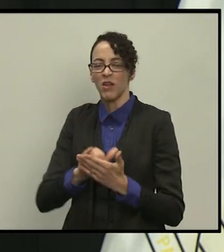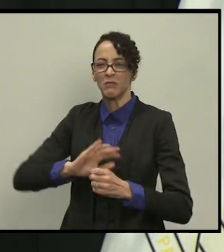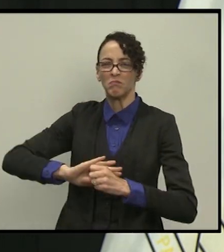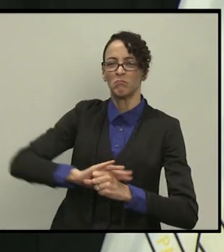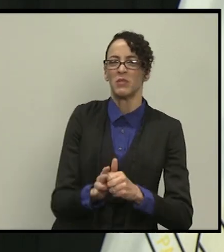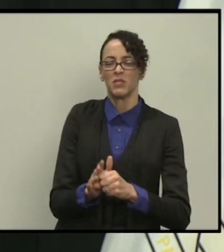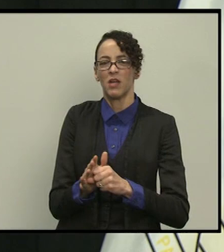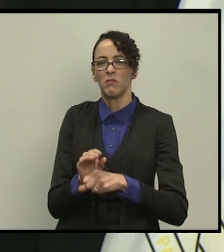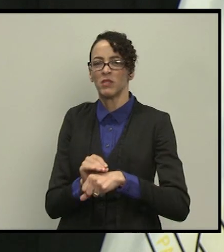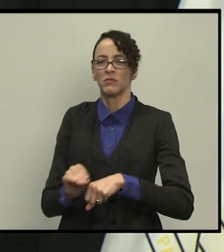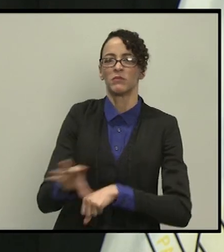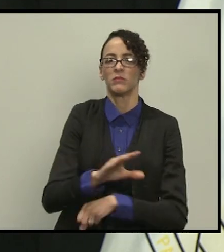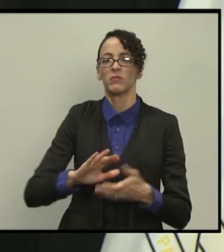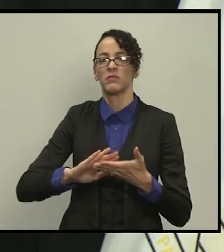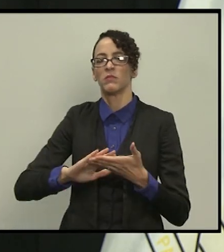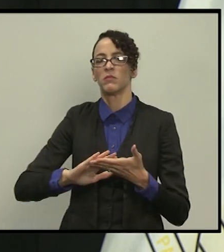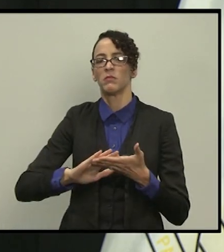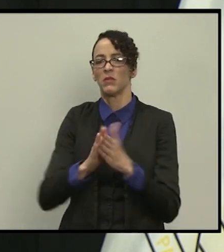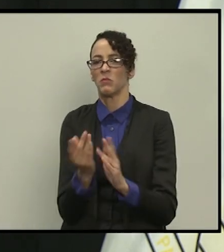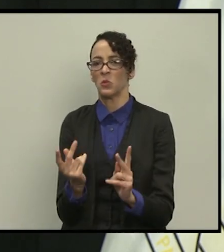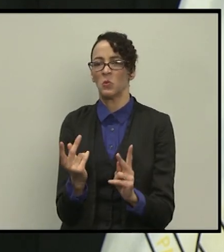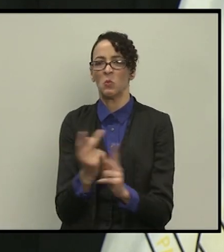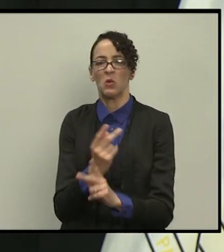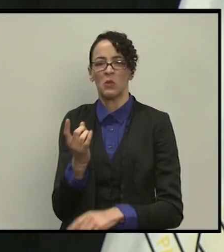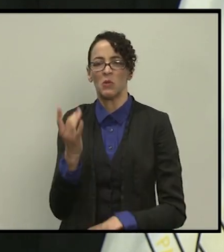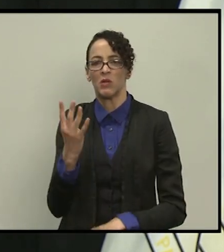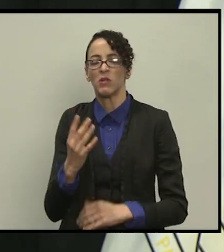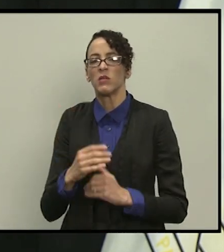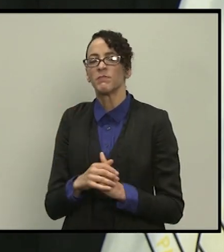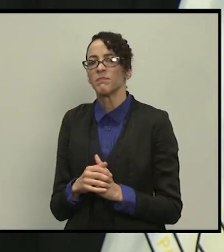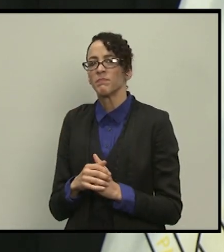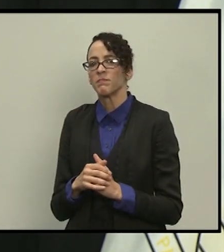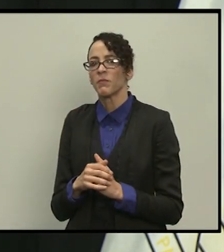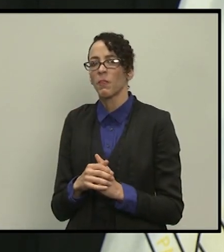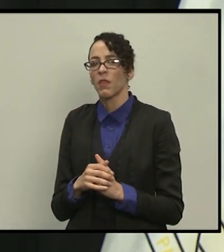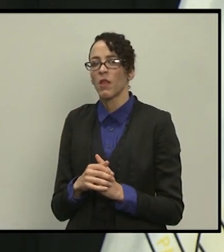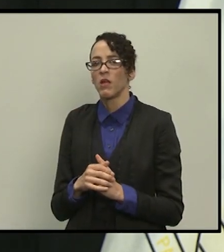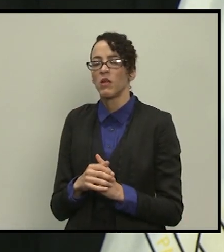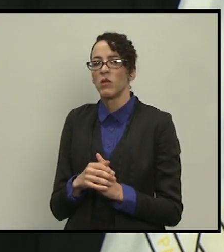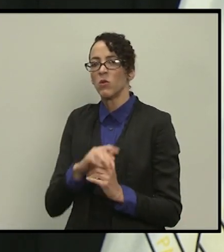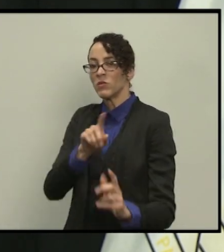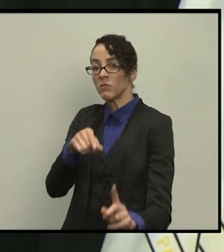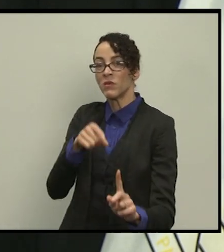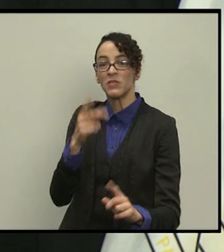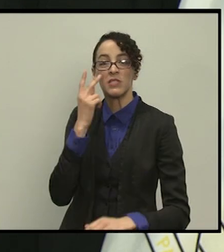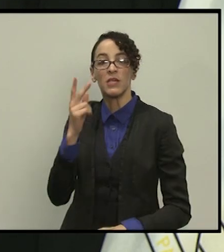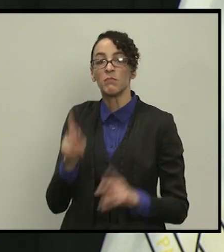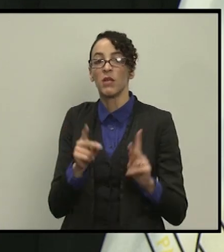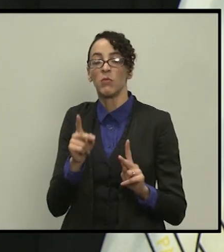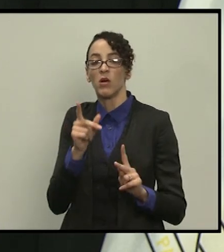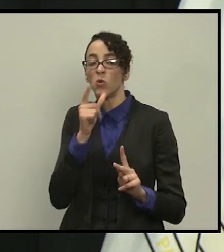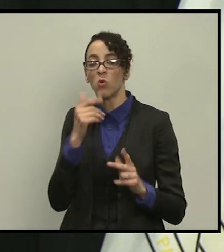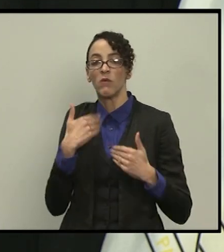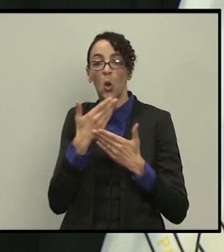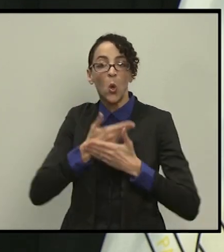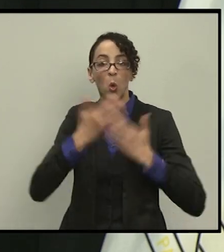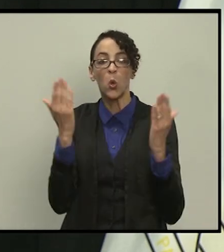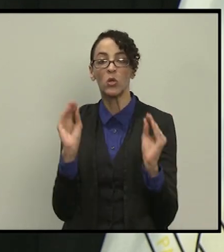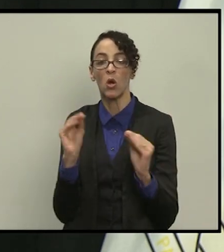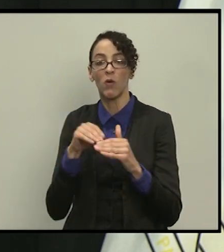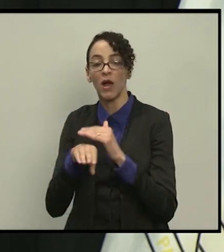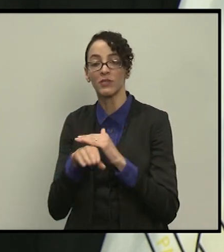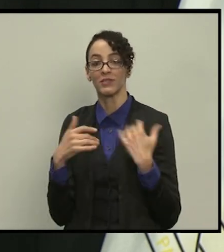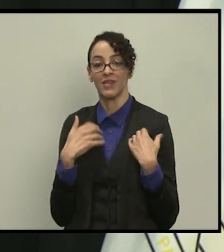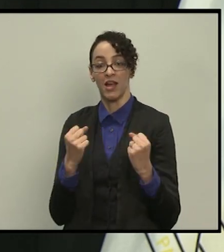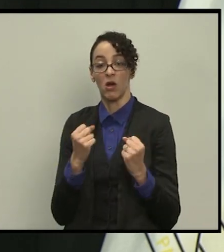specifically, we see that people who may not have access to healthcare or have poor health conditions